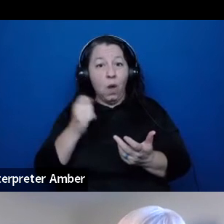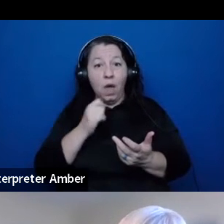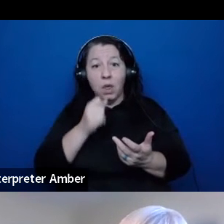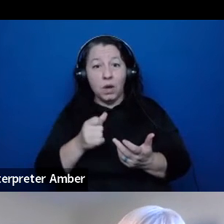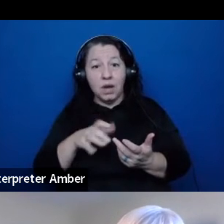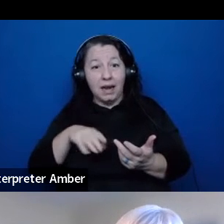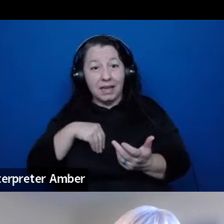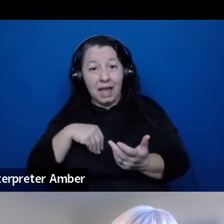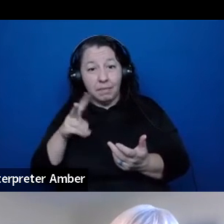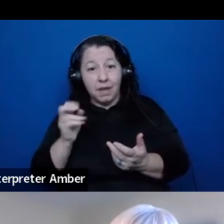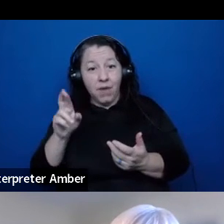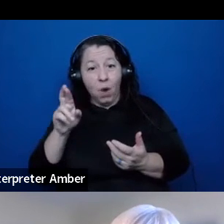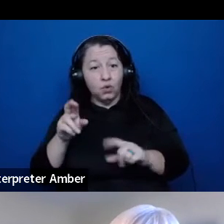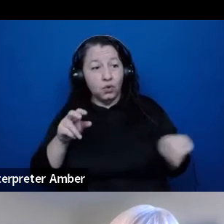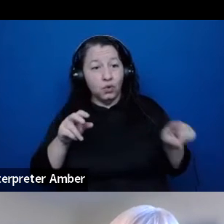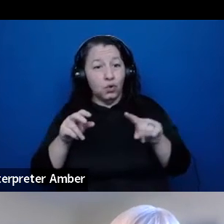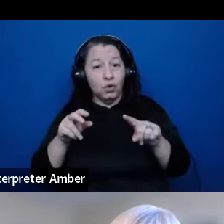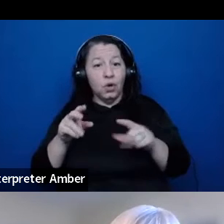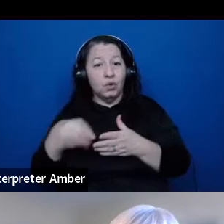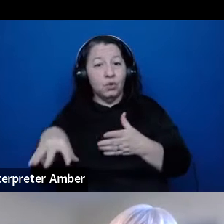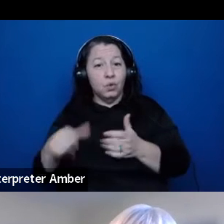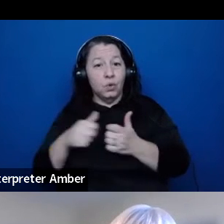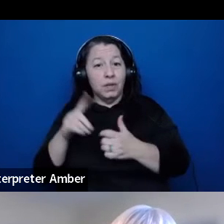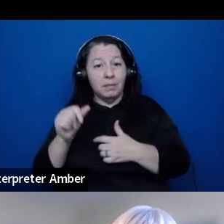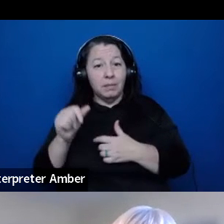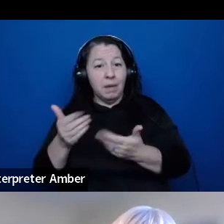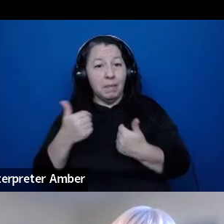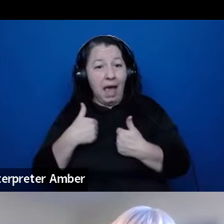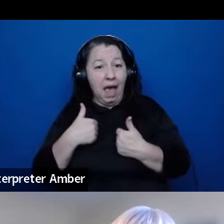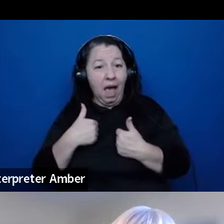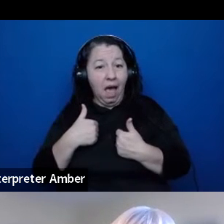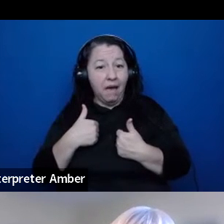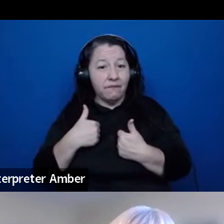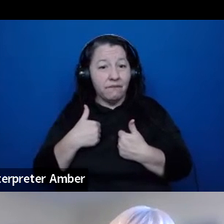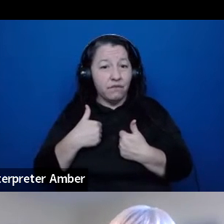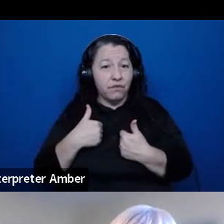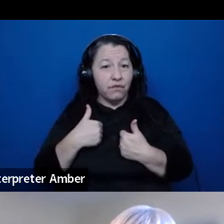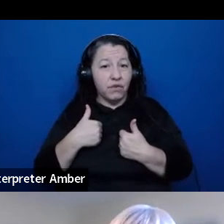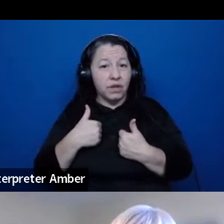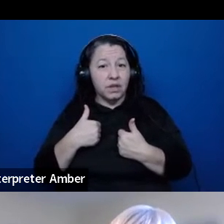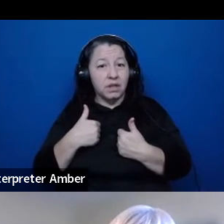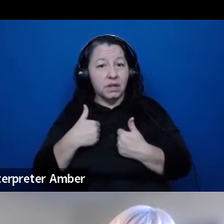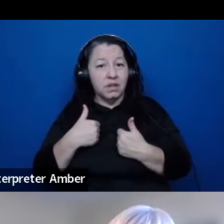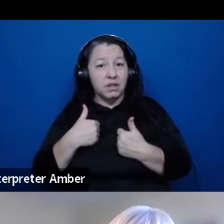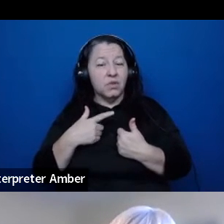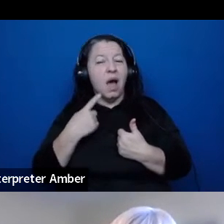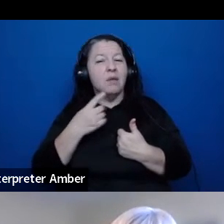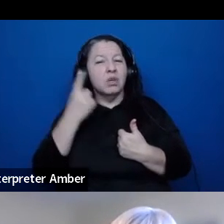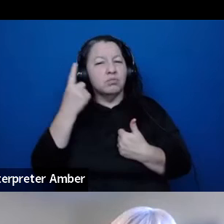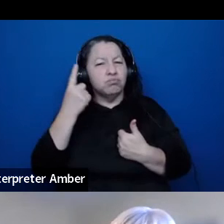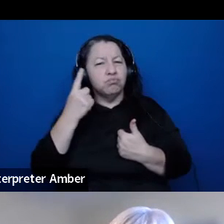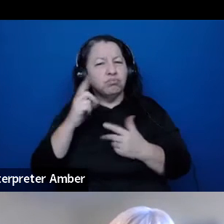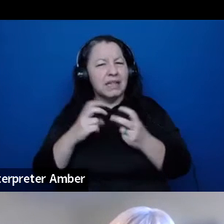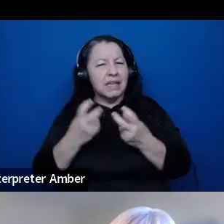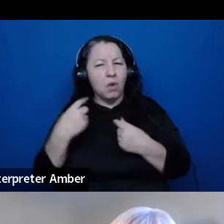a voucher that a student with a disability might hold. And so I'm just wondering, has the council ever looked at